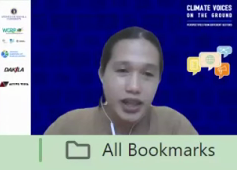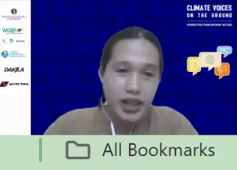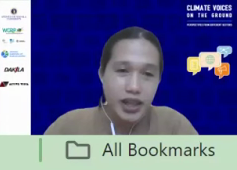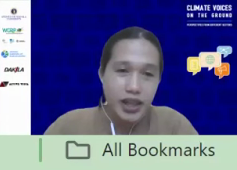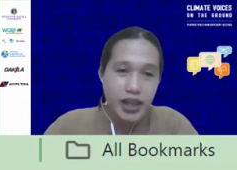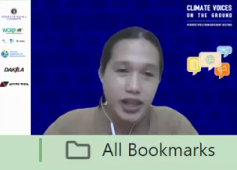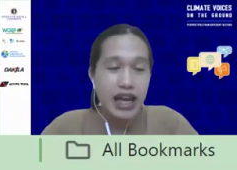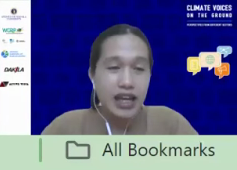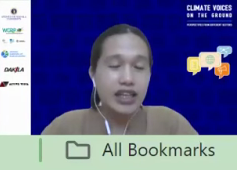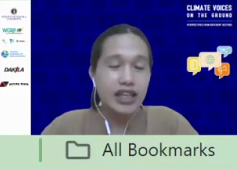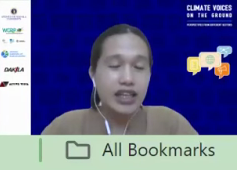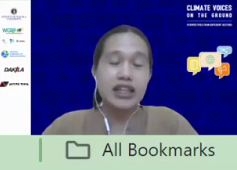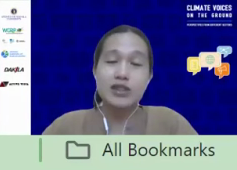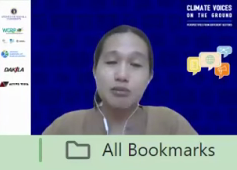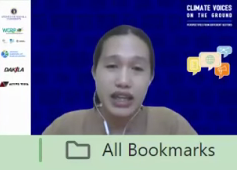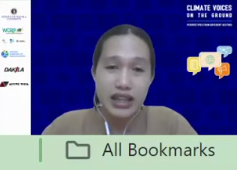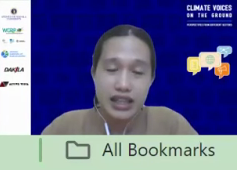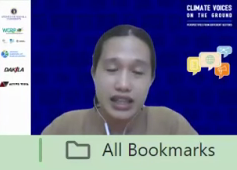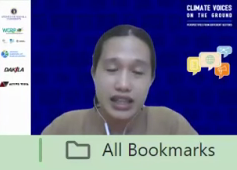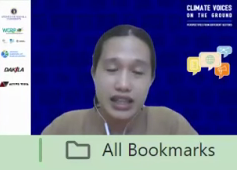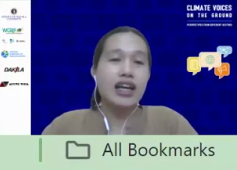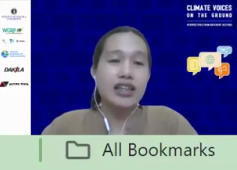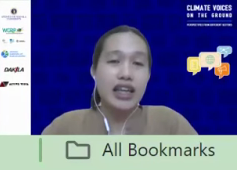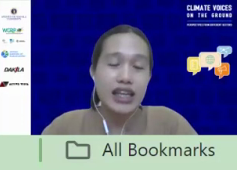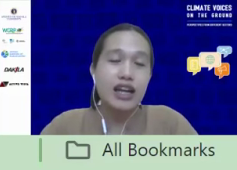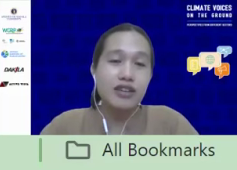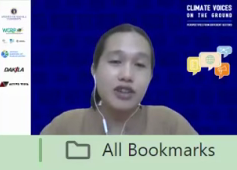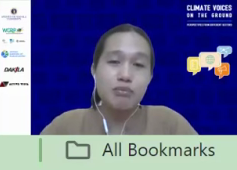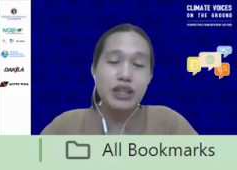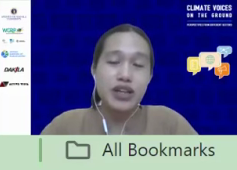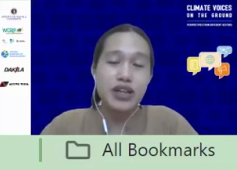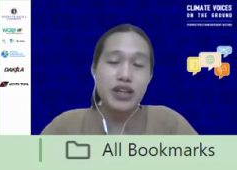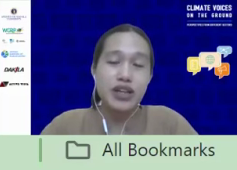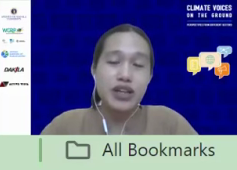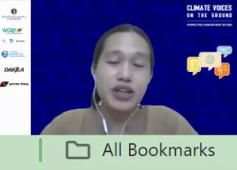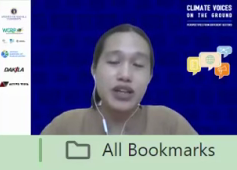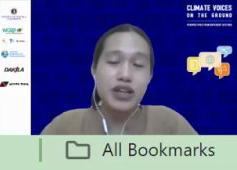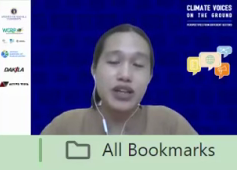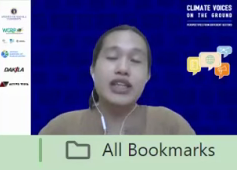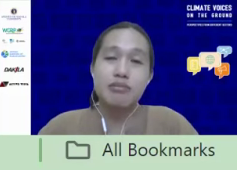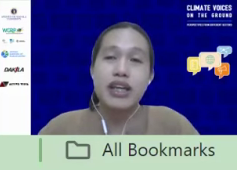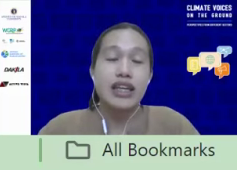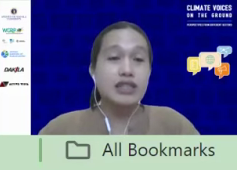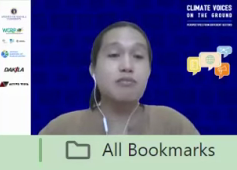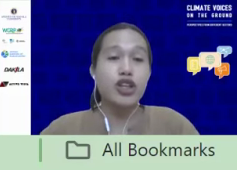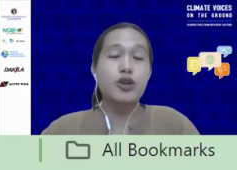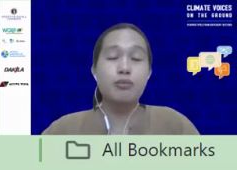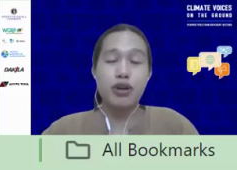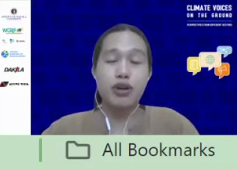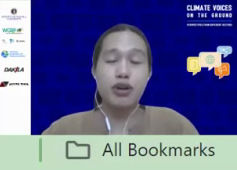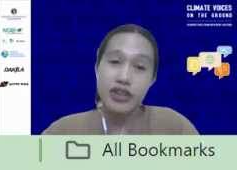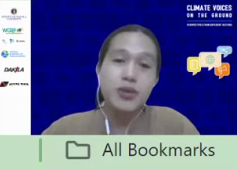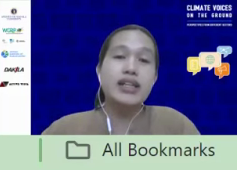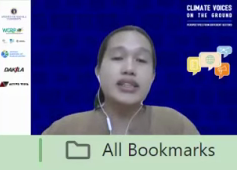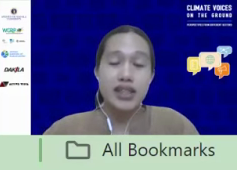The whole name of DAKILA in English, that's Nobility. DAKILA, or the Philippine Collective for Modern Heroism, it's a broad group